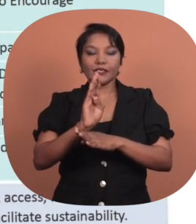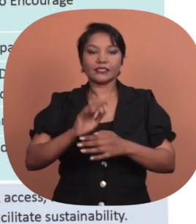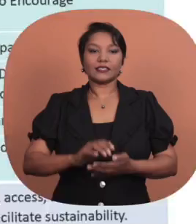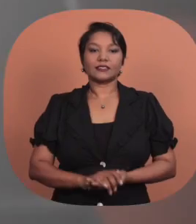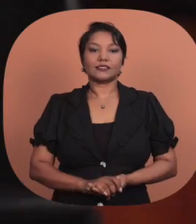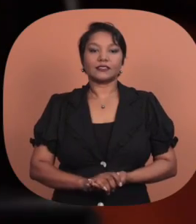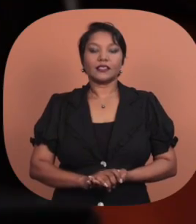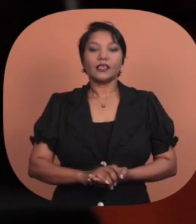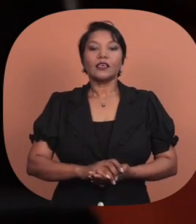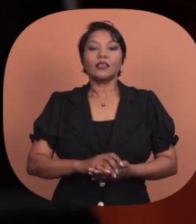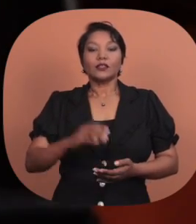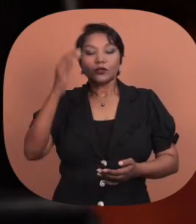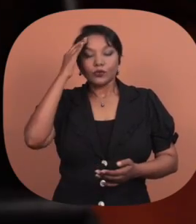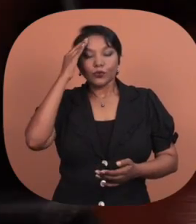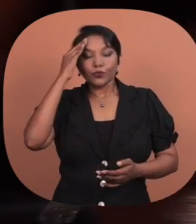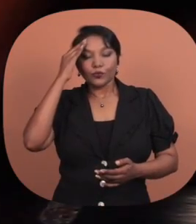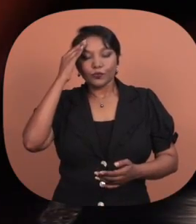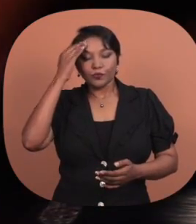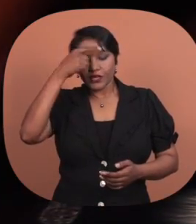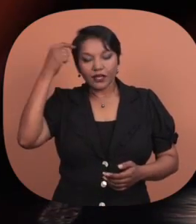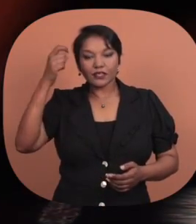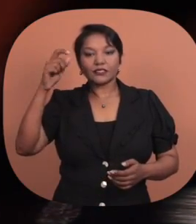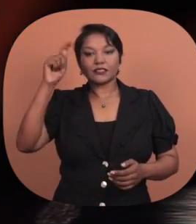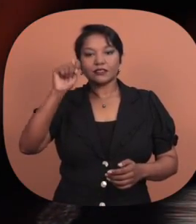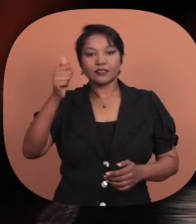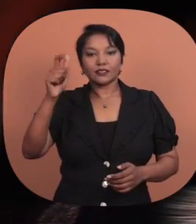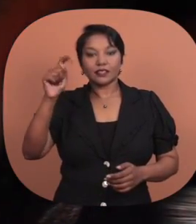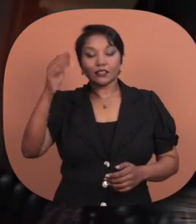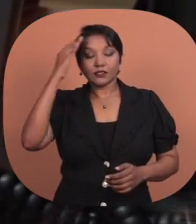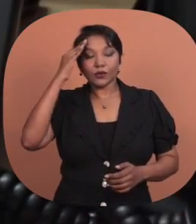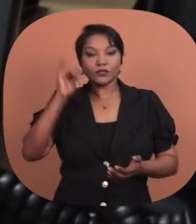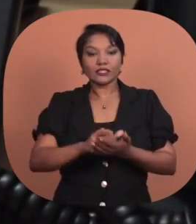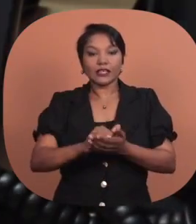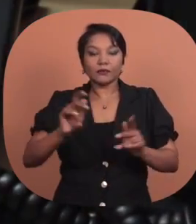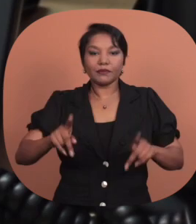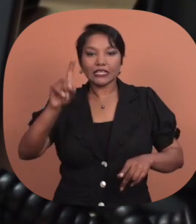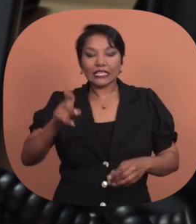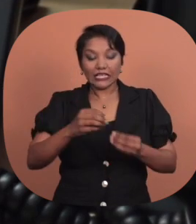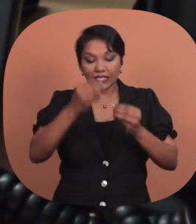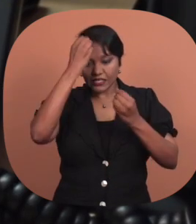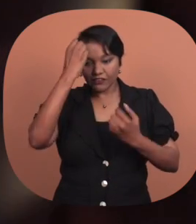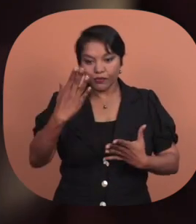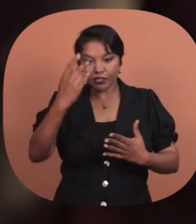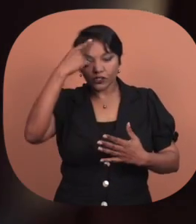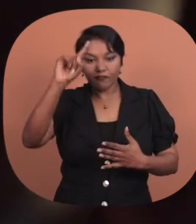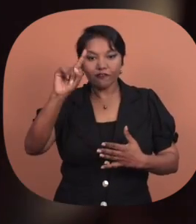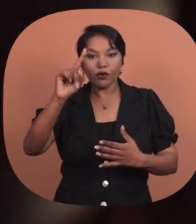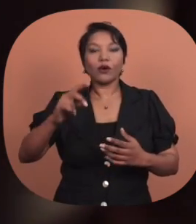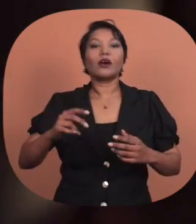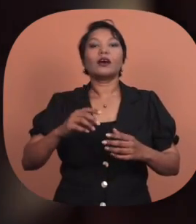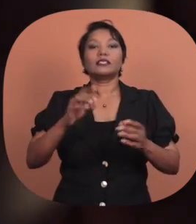sector. Realizing that there must be supporting mechanisms in place to sustain the expansion of the use of technology